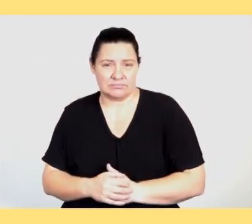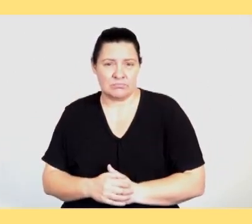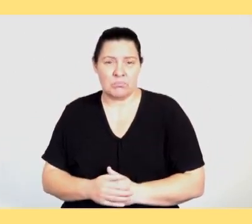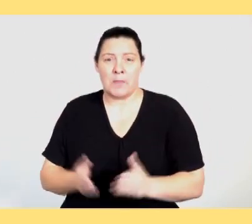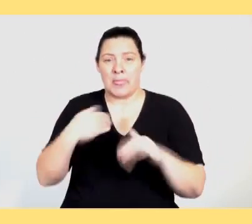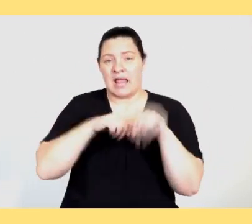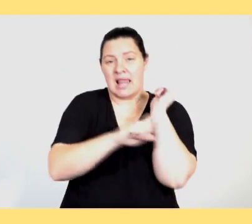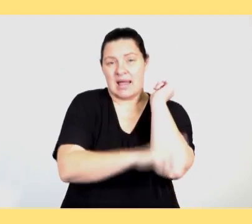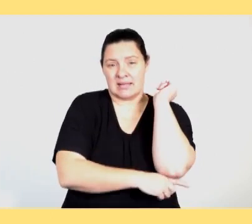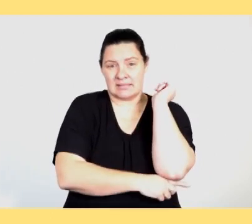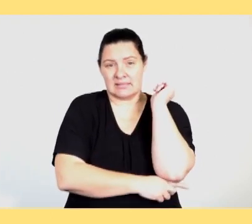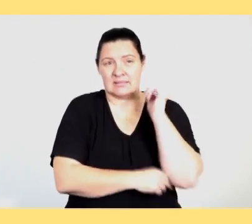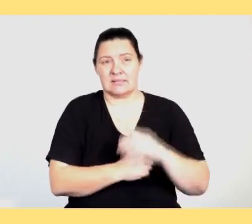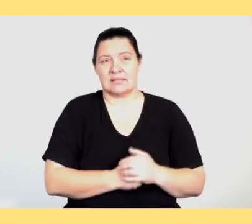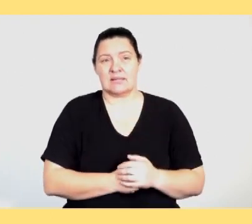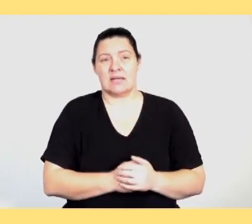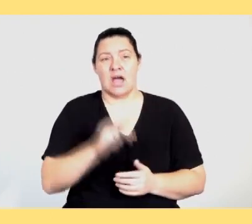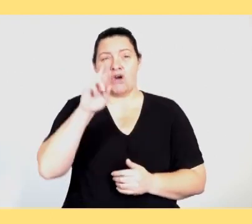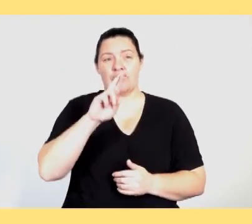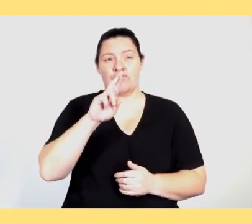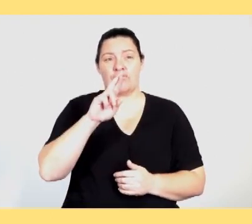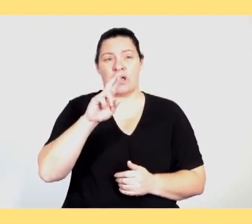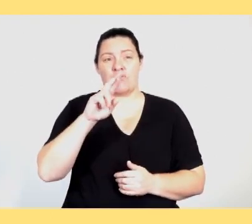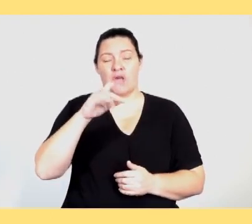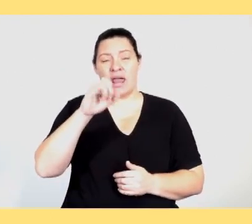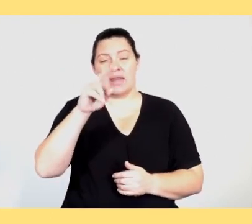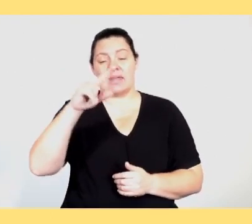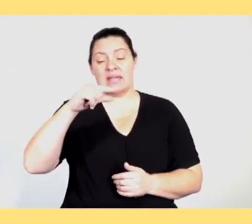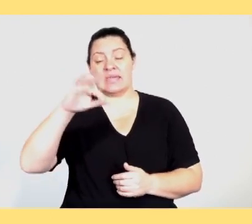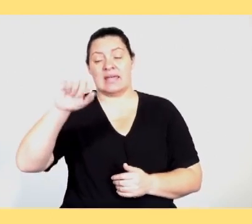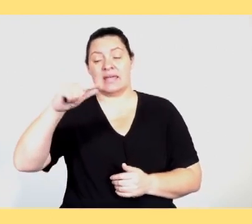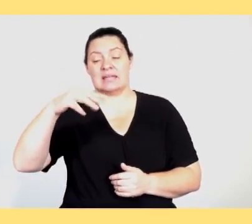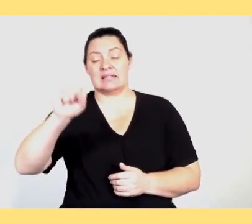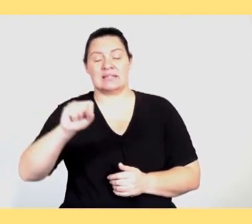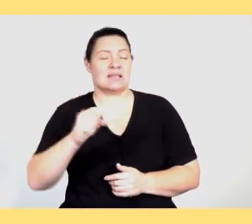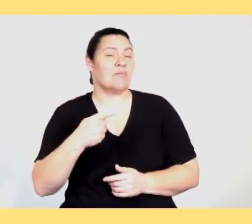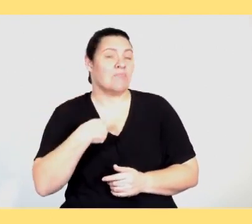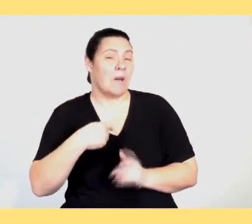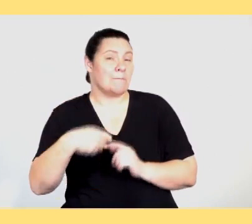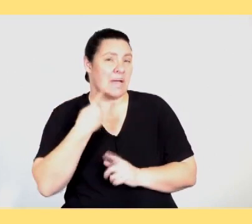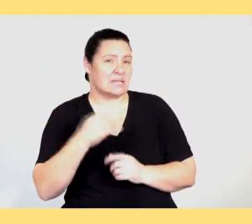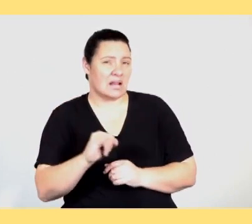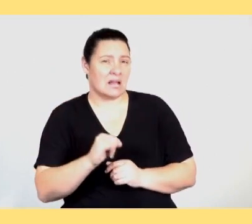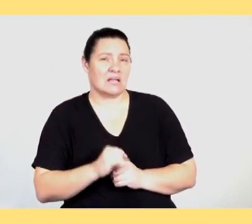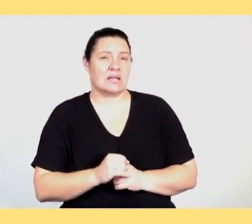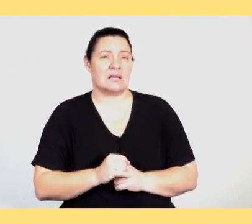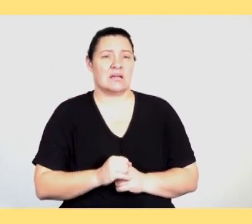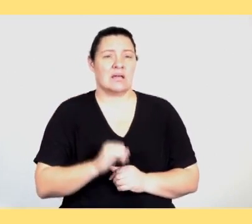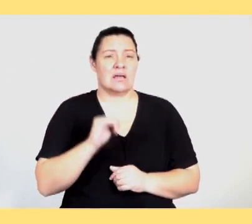18,700. And then the last debtor is Ryan Giggs. And how much is he owing us?